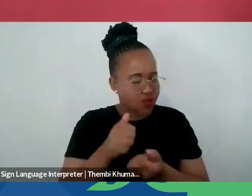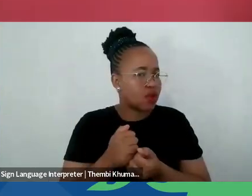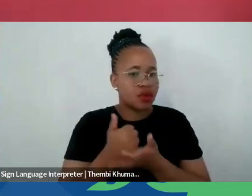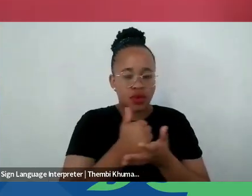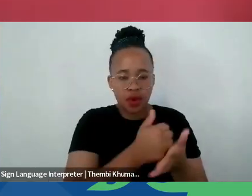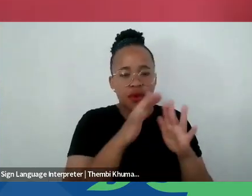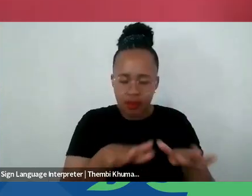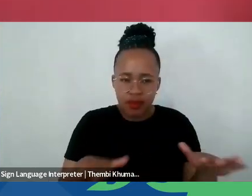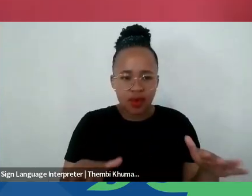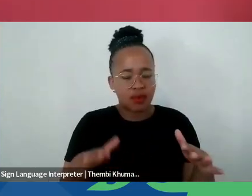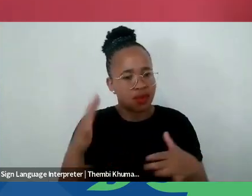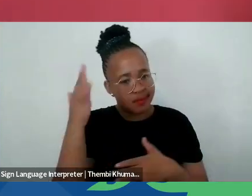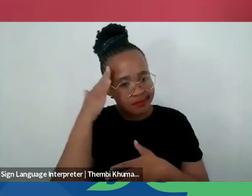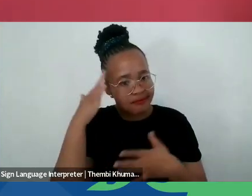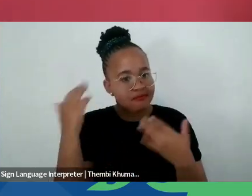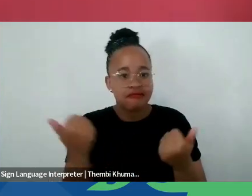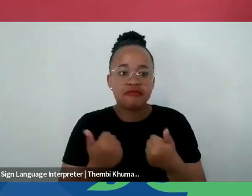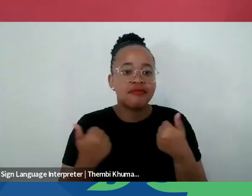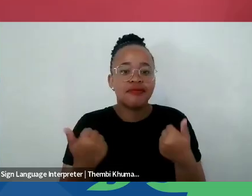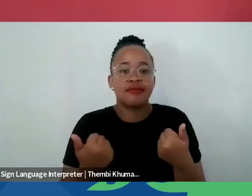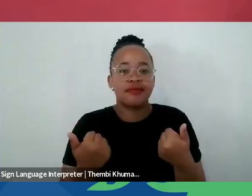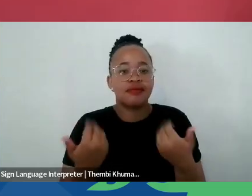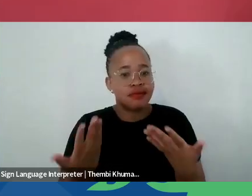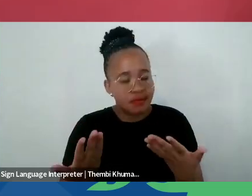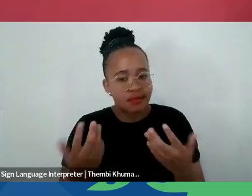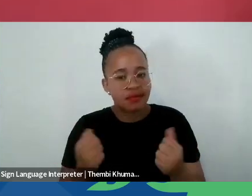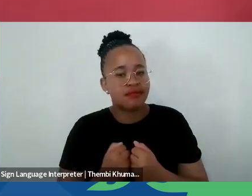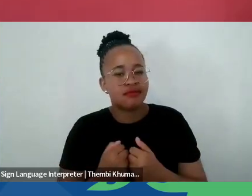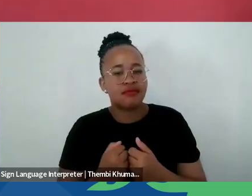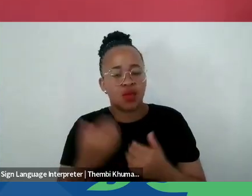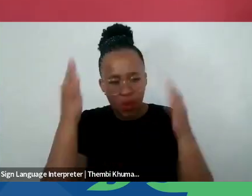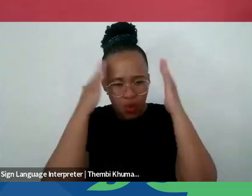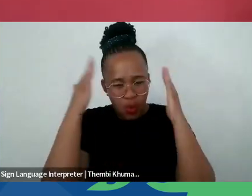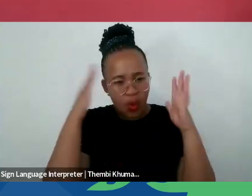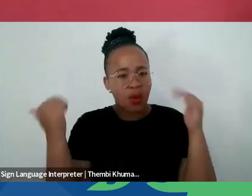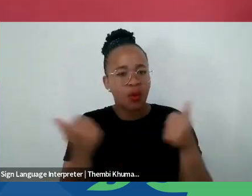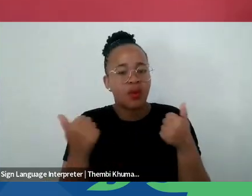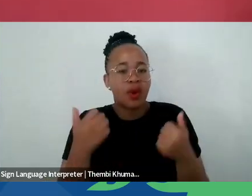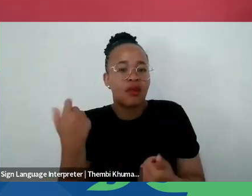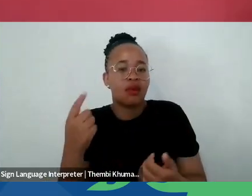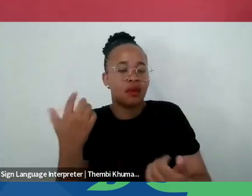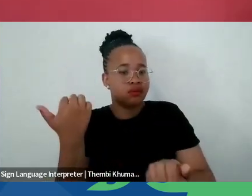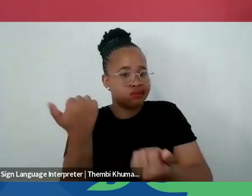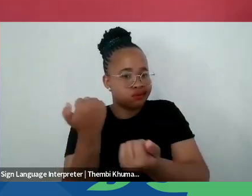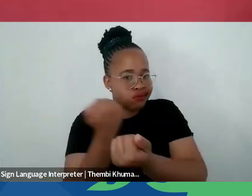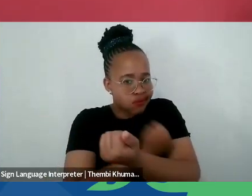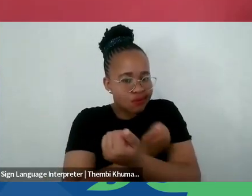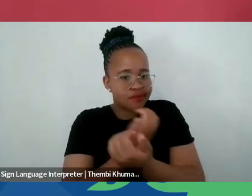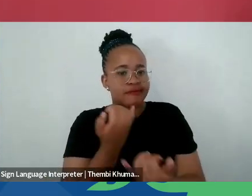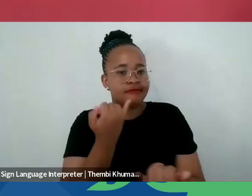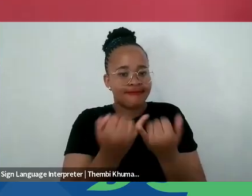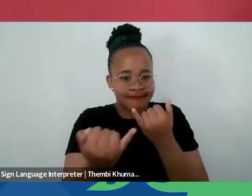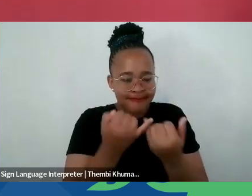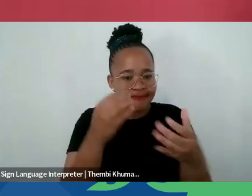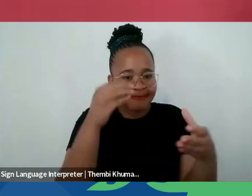of what is happening in relation to drugs, what is happening in relation to sexual practices and